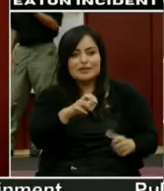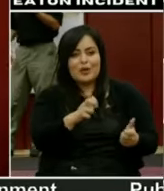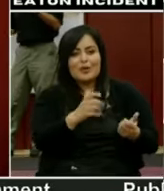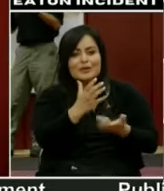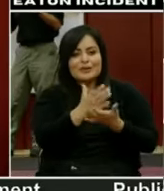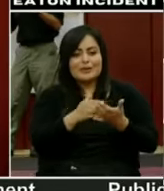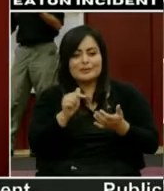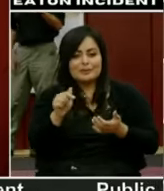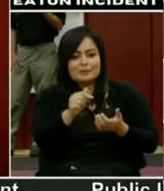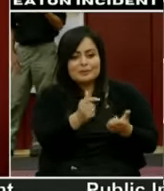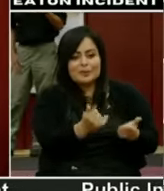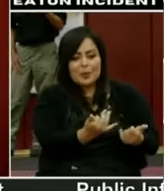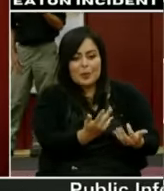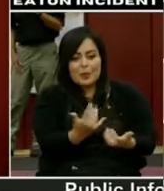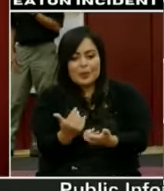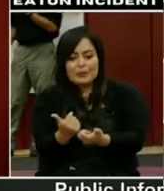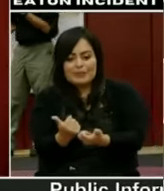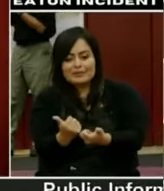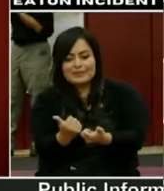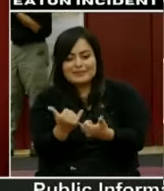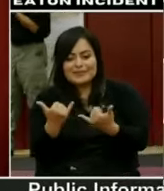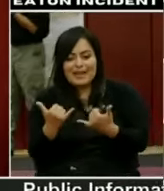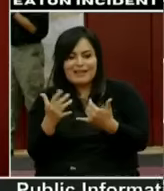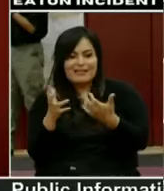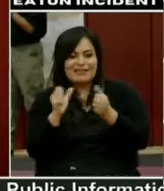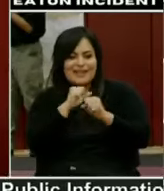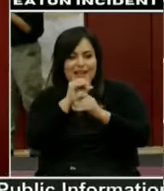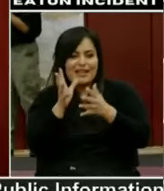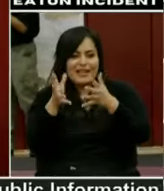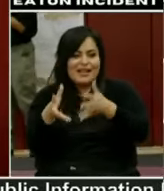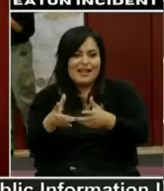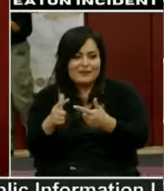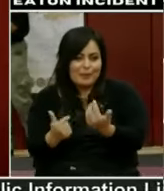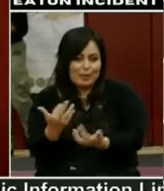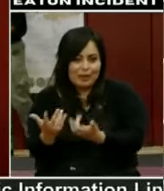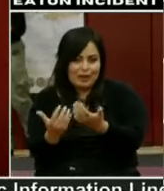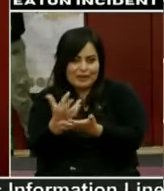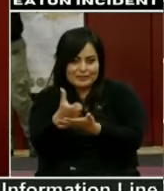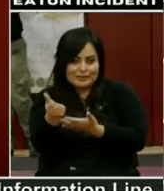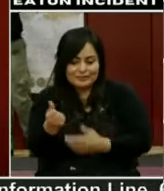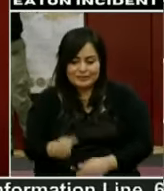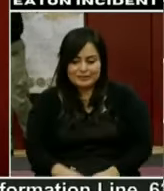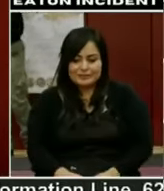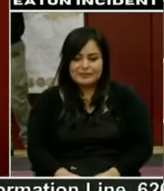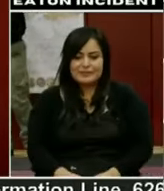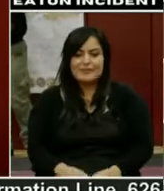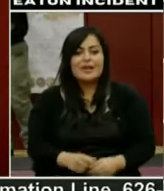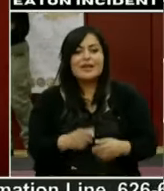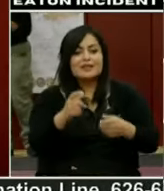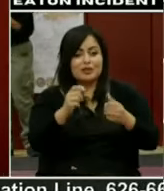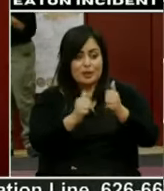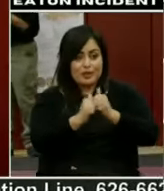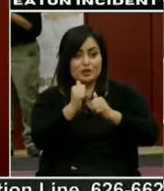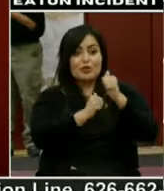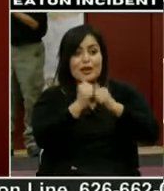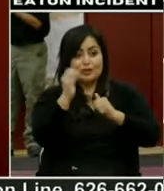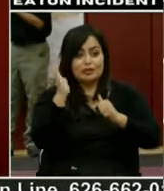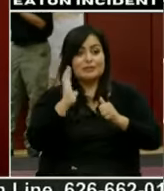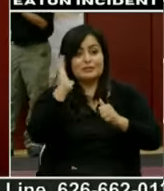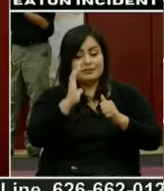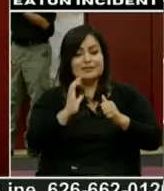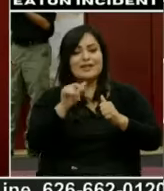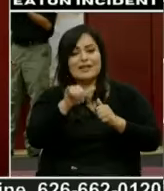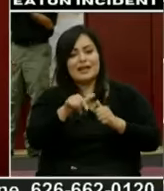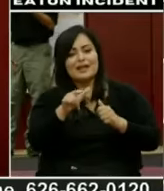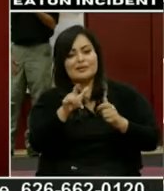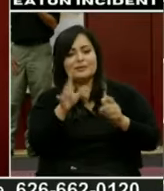fuels, so there's really nothing left to burn. So our heat sources tend to be in the drainages and where the structures were, and that's